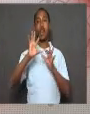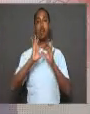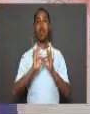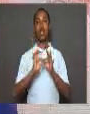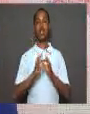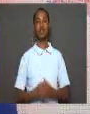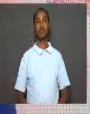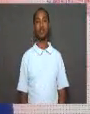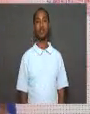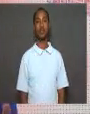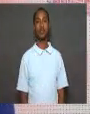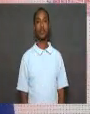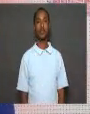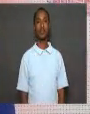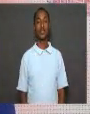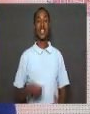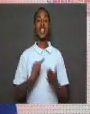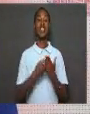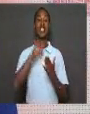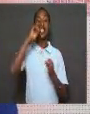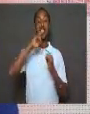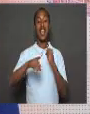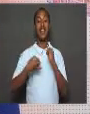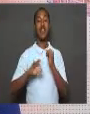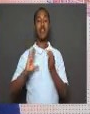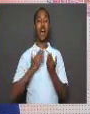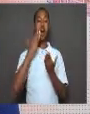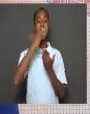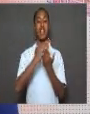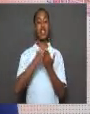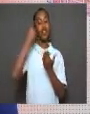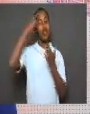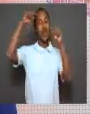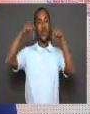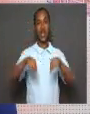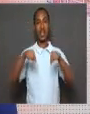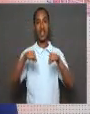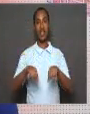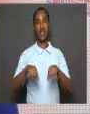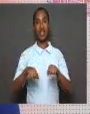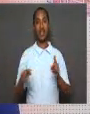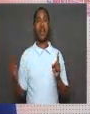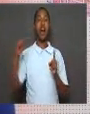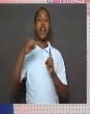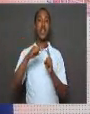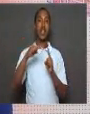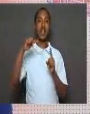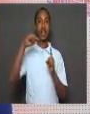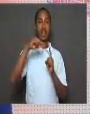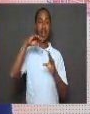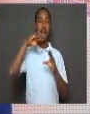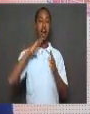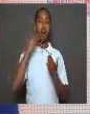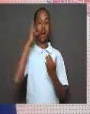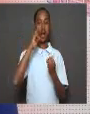bonds. This brings us to the end of our lesson for today. In our next